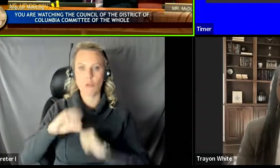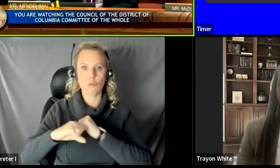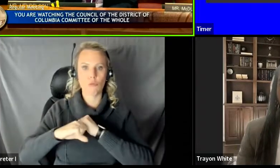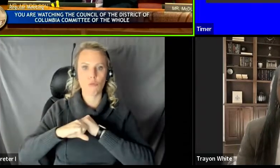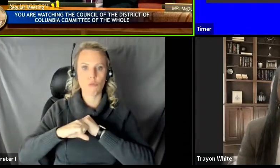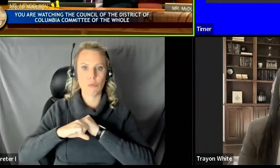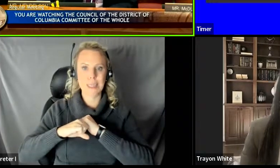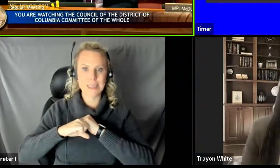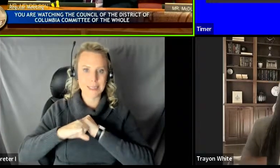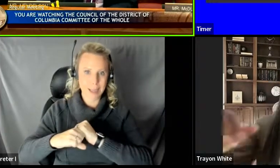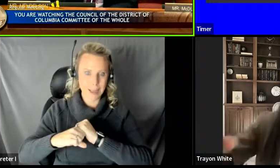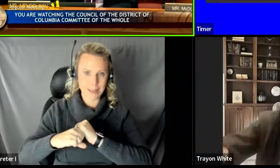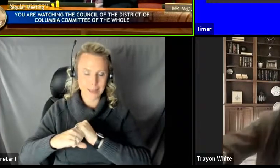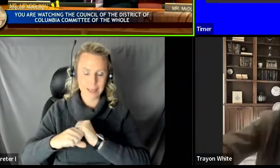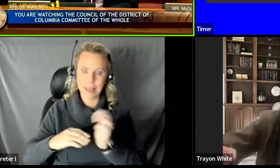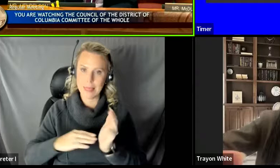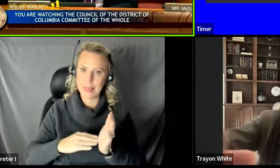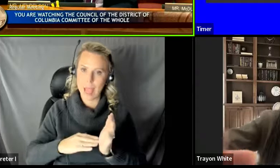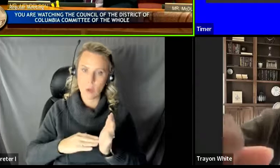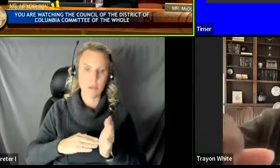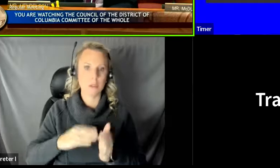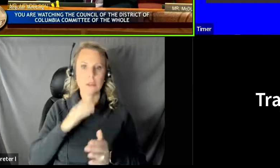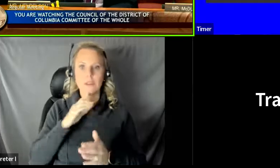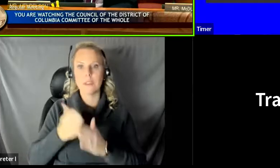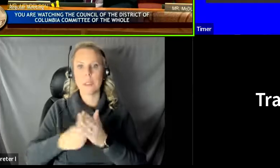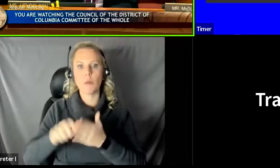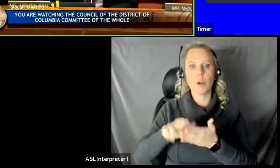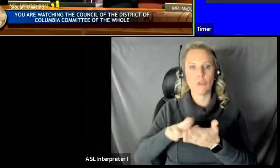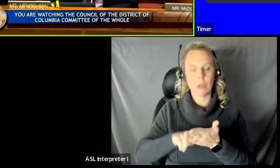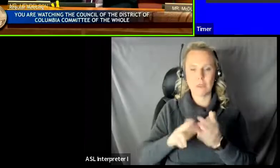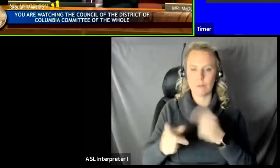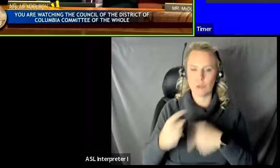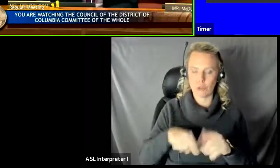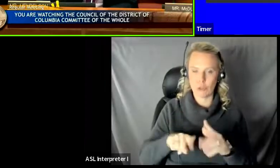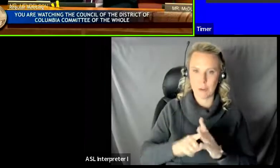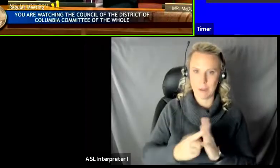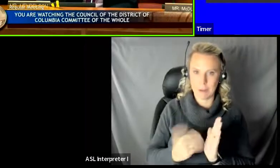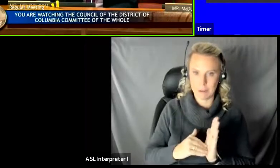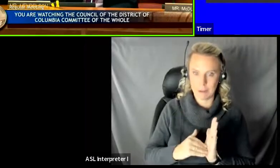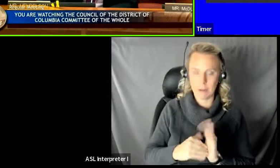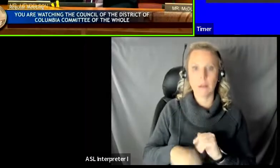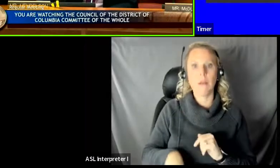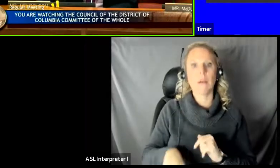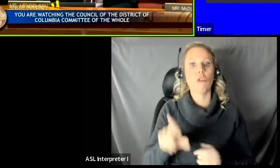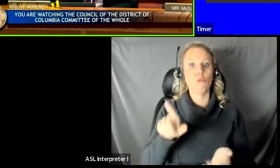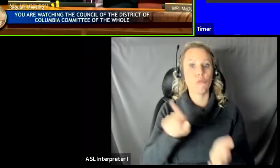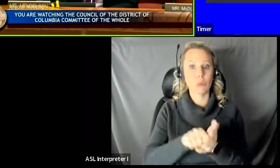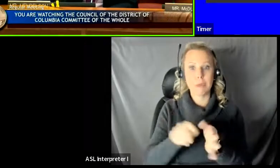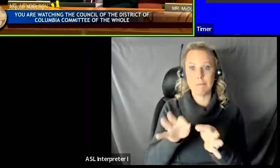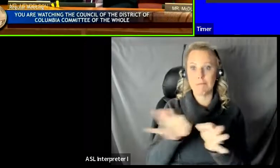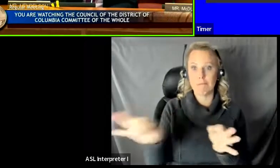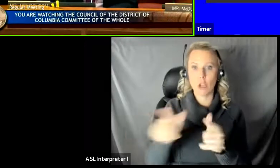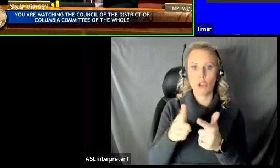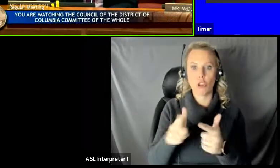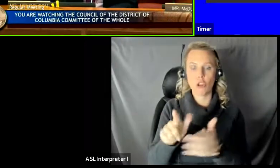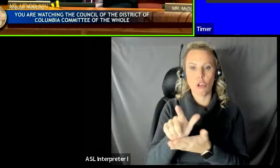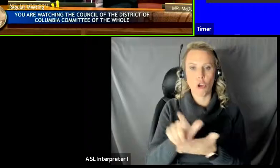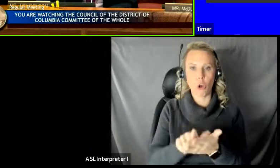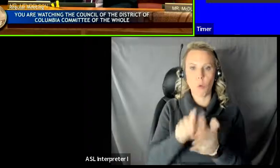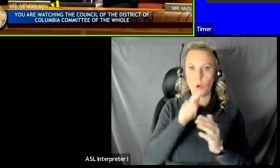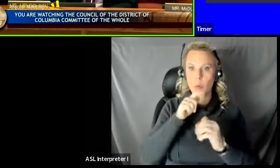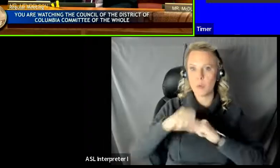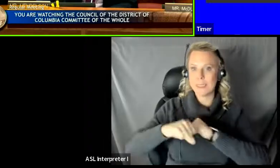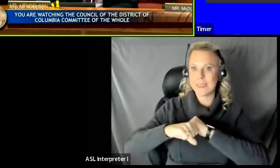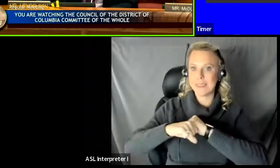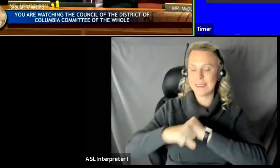would protect thousands of subcontractors. I'll start over. The committee print for Bill 24-251 would